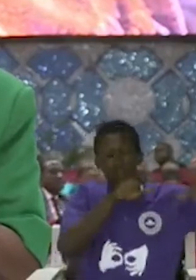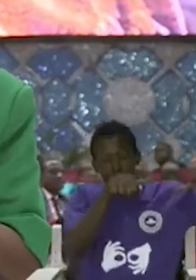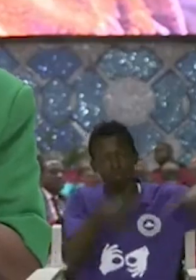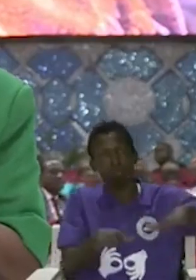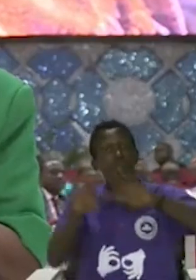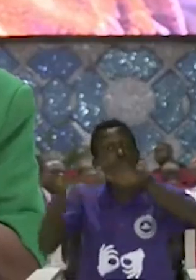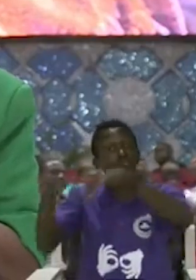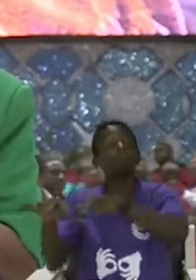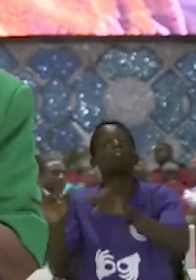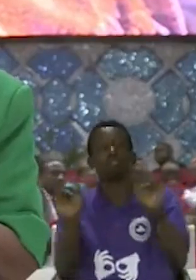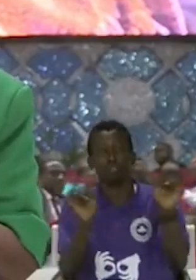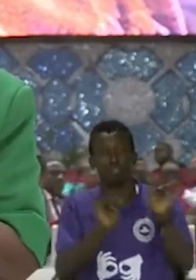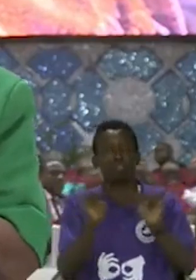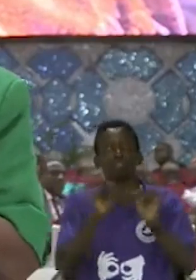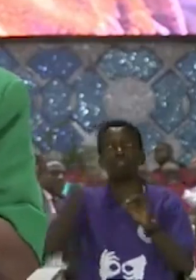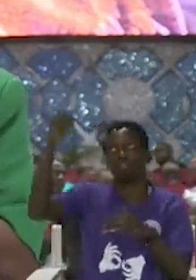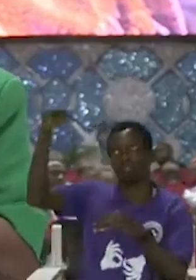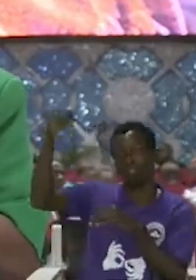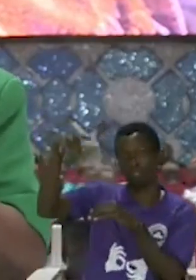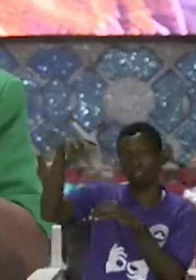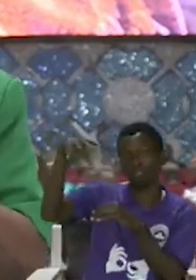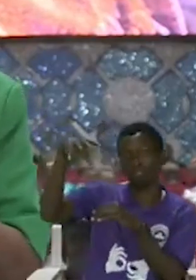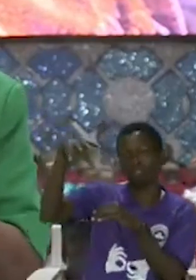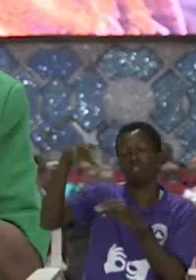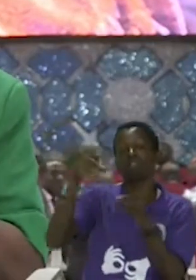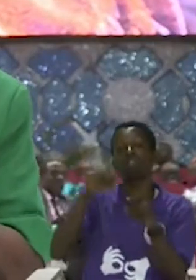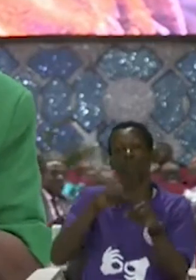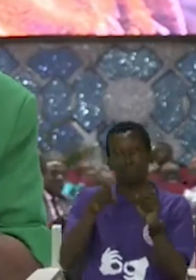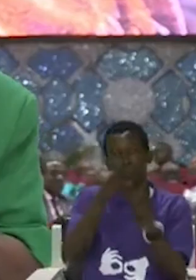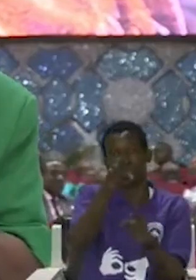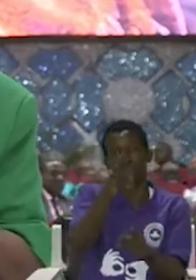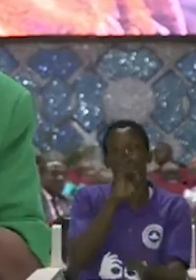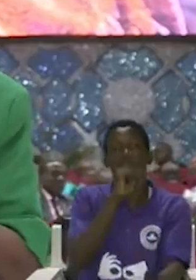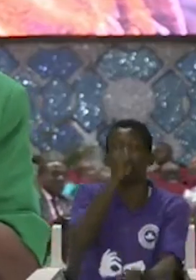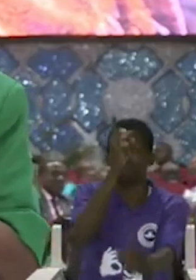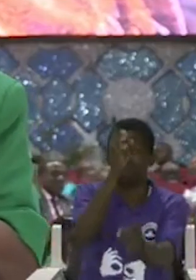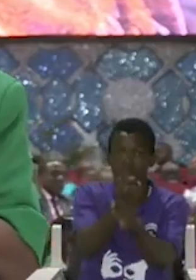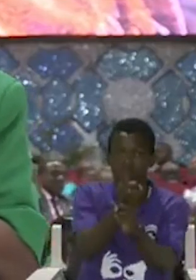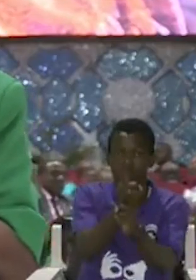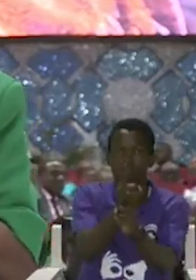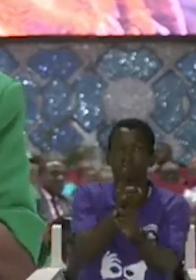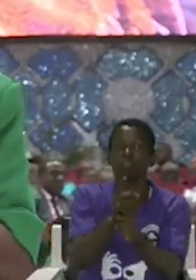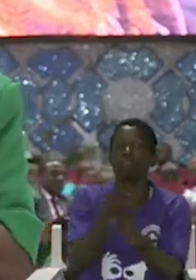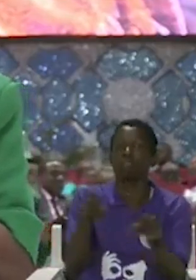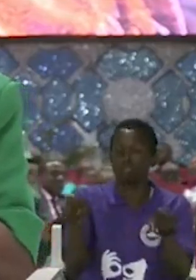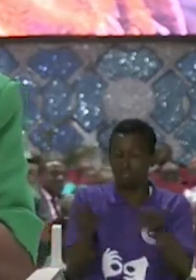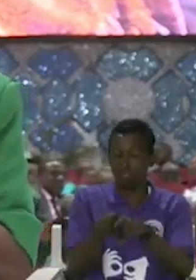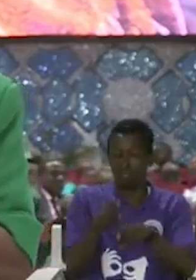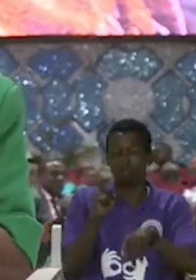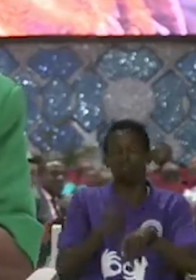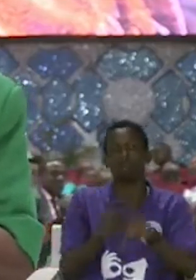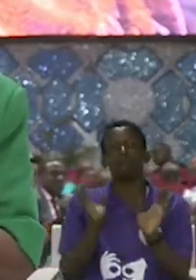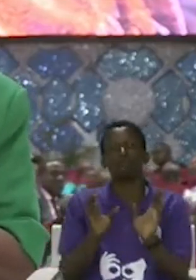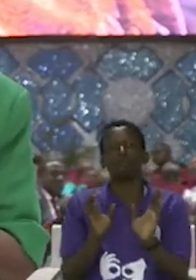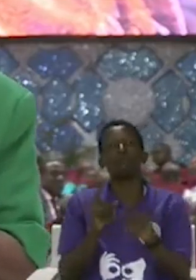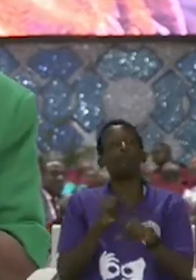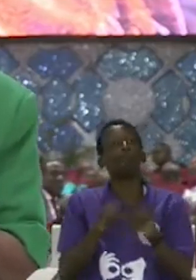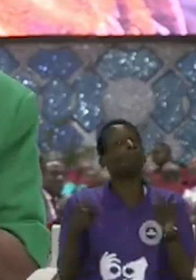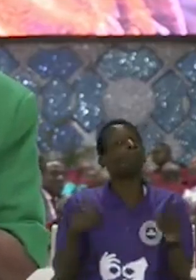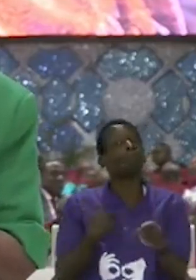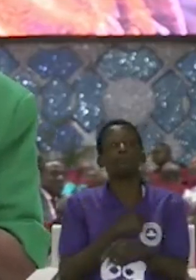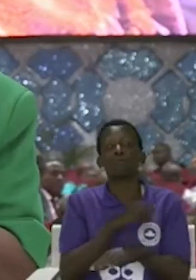travels. So initially, we were right. It travels in straight lines. But we didn't